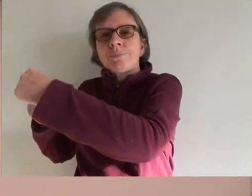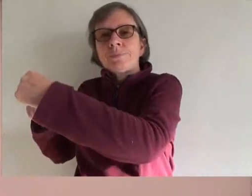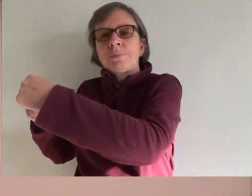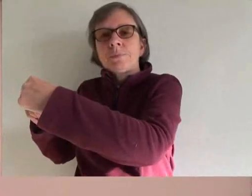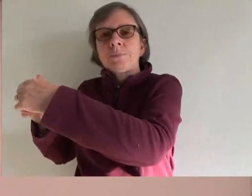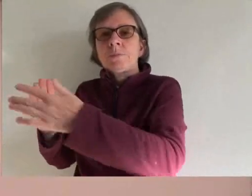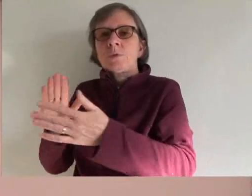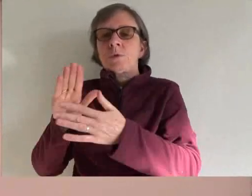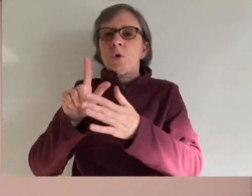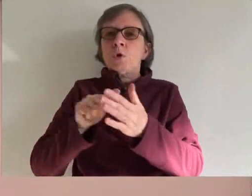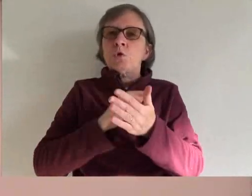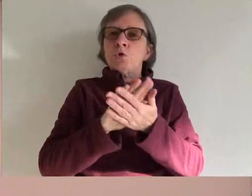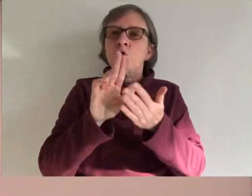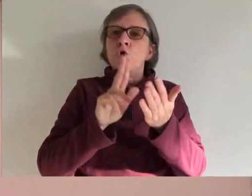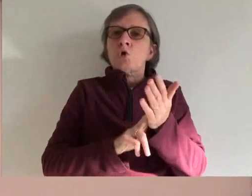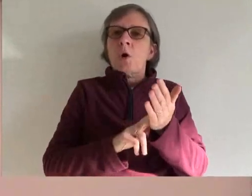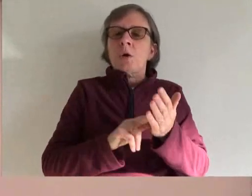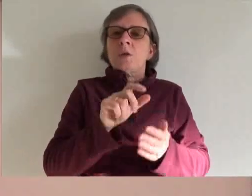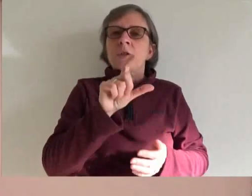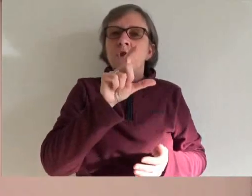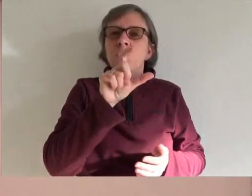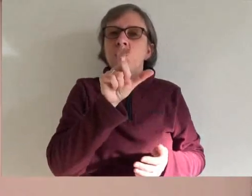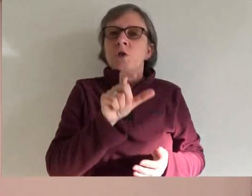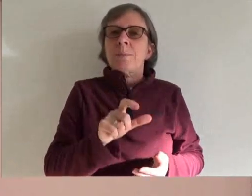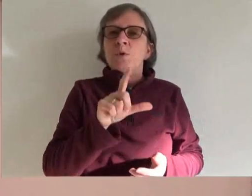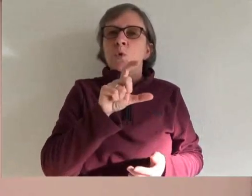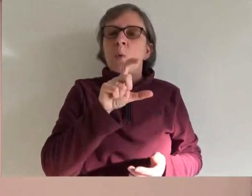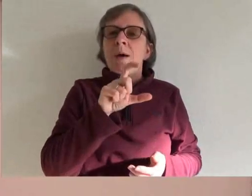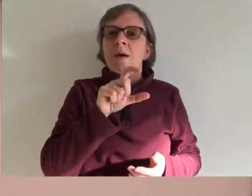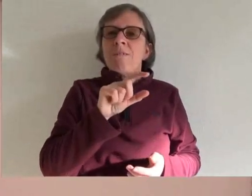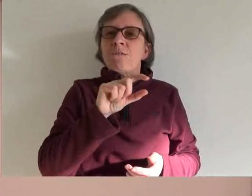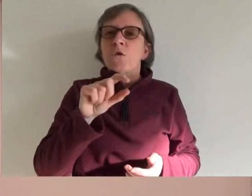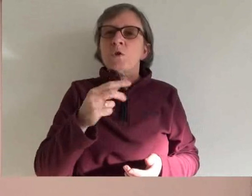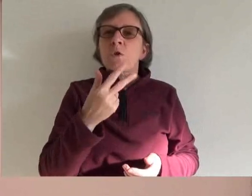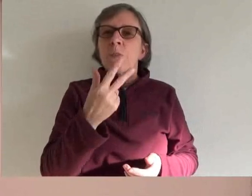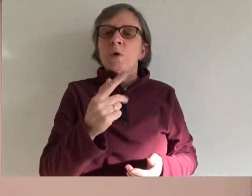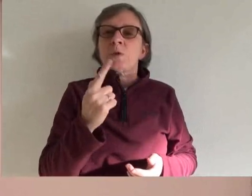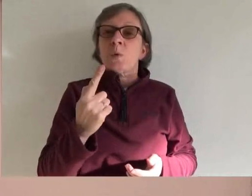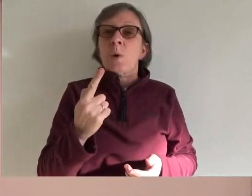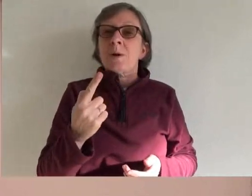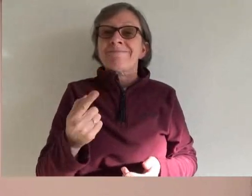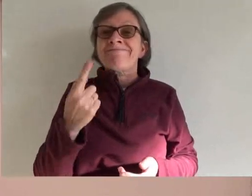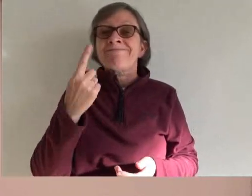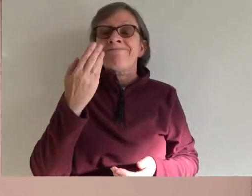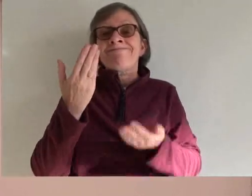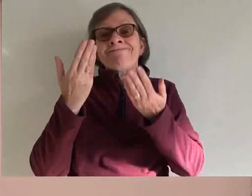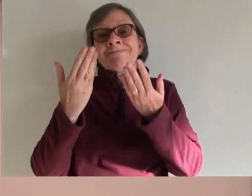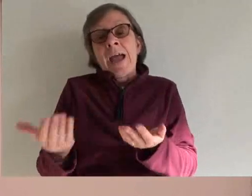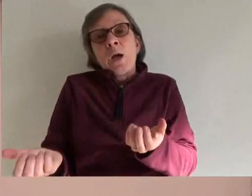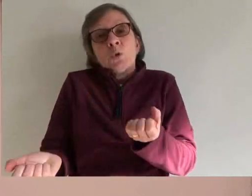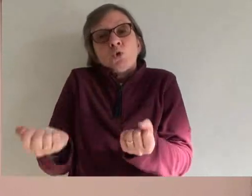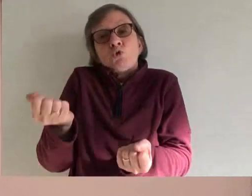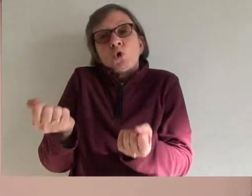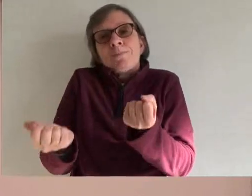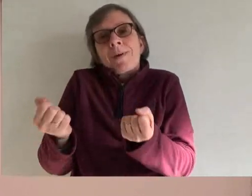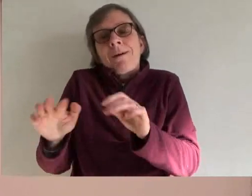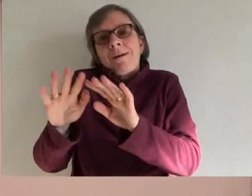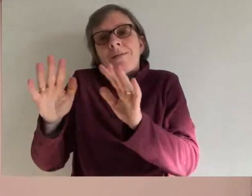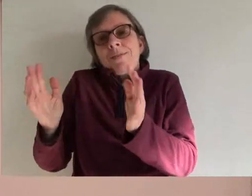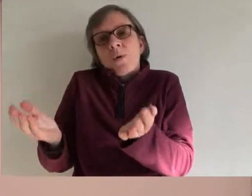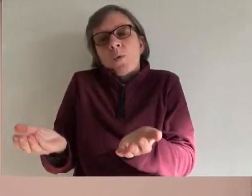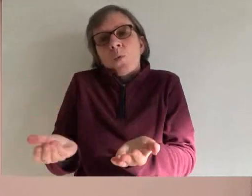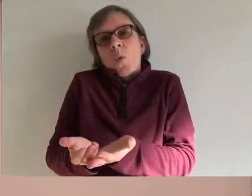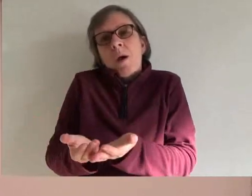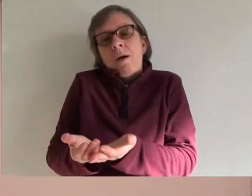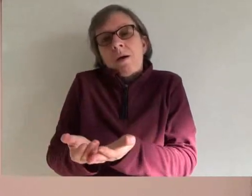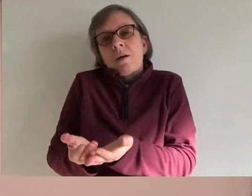John chapter 12 and verse 31. Now is the time for judgment on this world. Now the prince of this world will